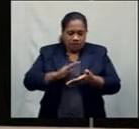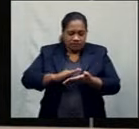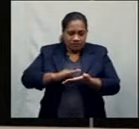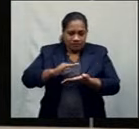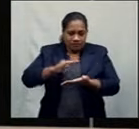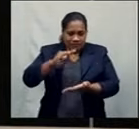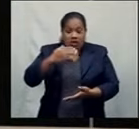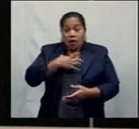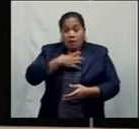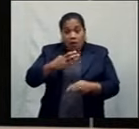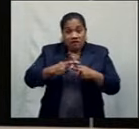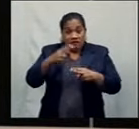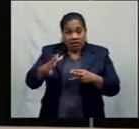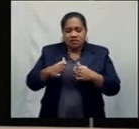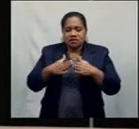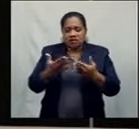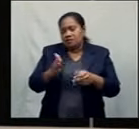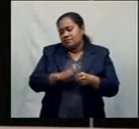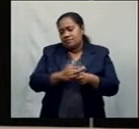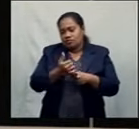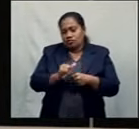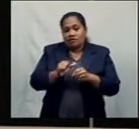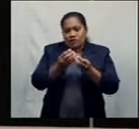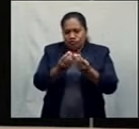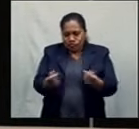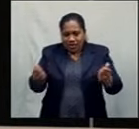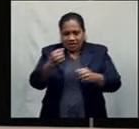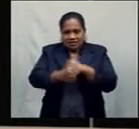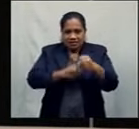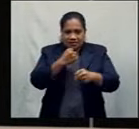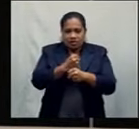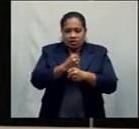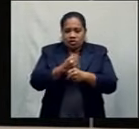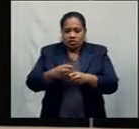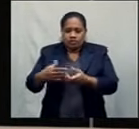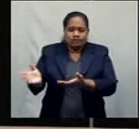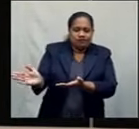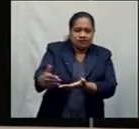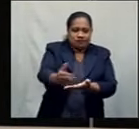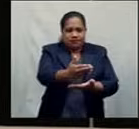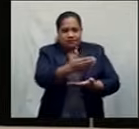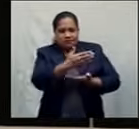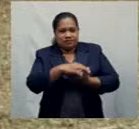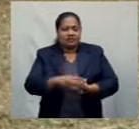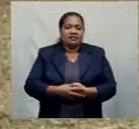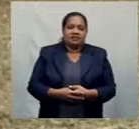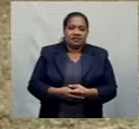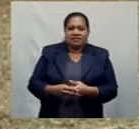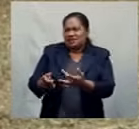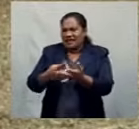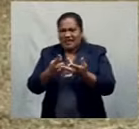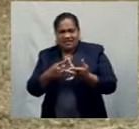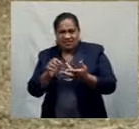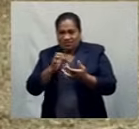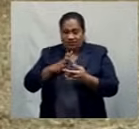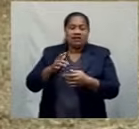more farmers are making use of the current dry season to harvest their cane despite the boycott by others.